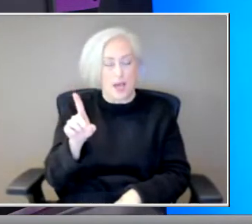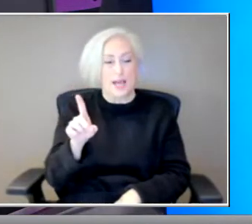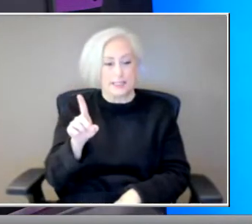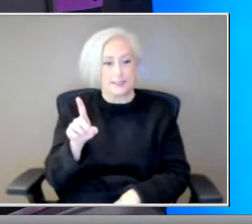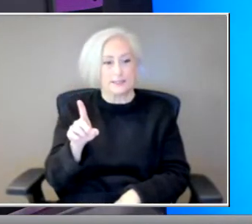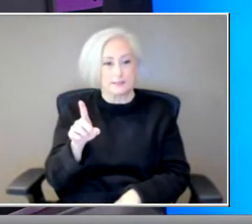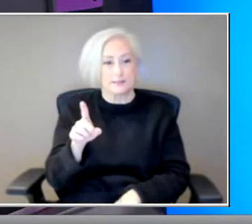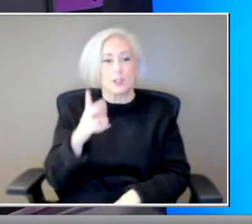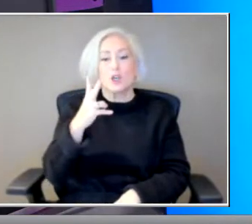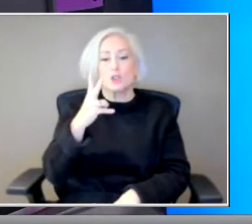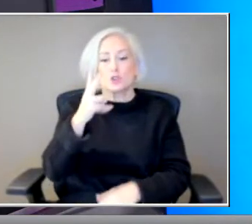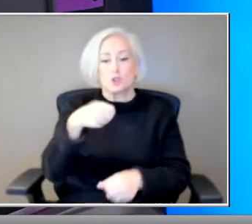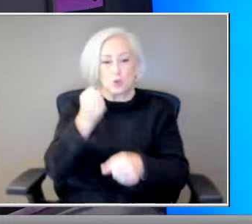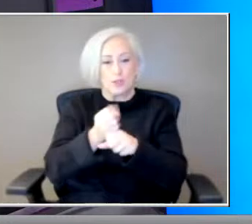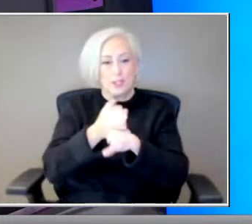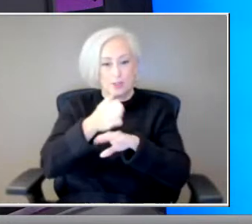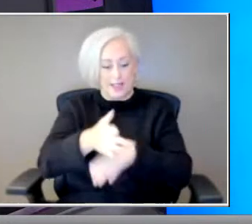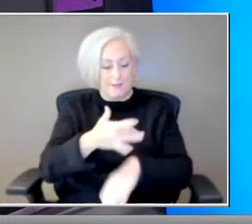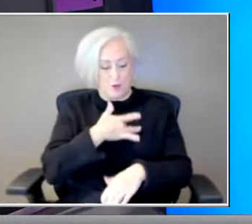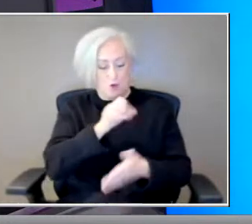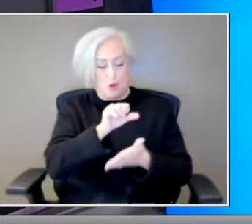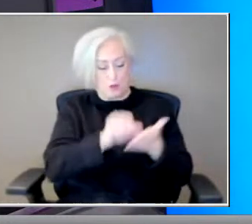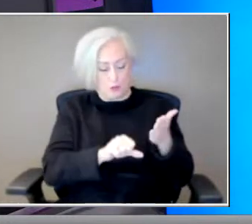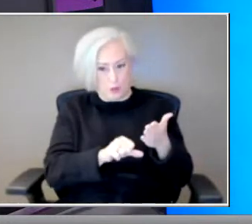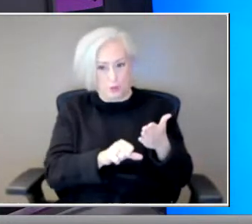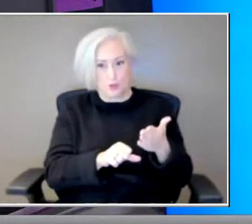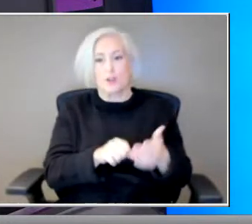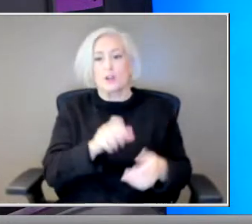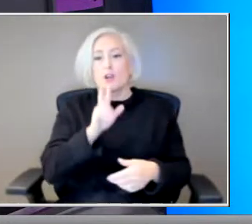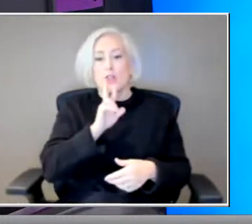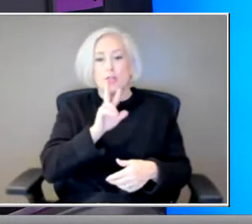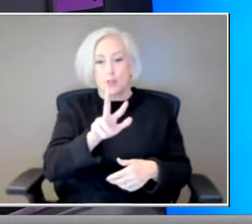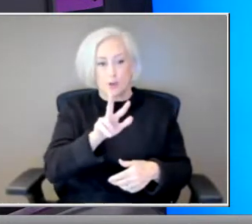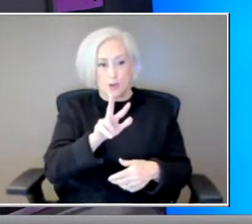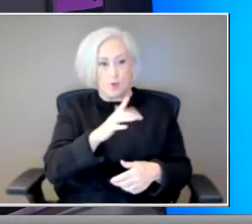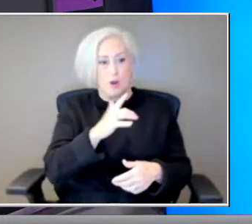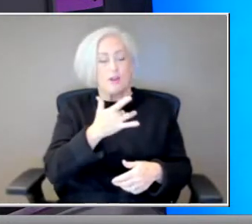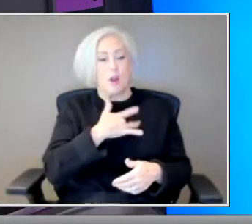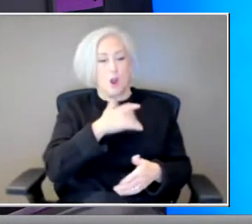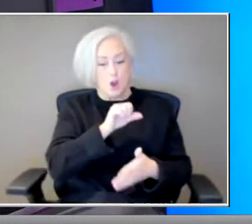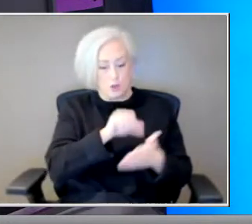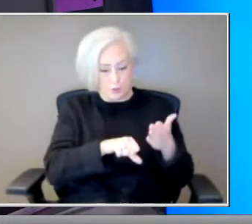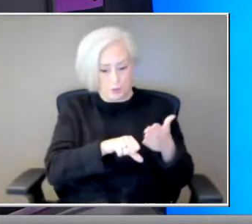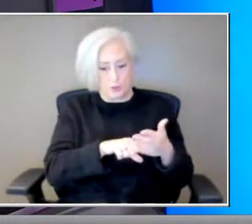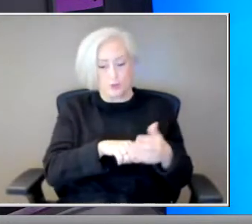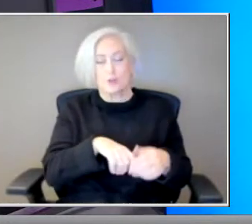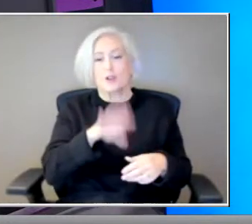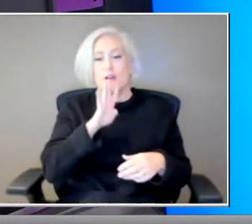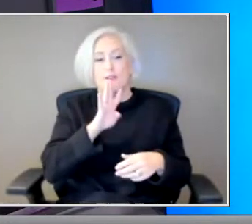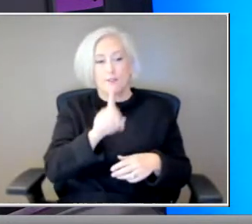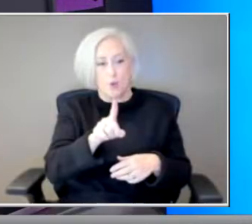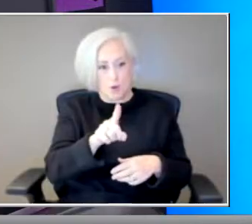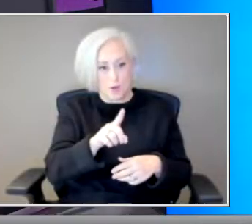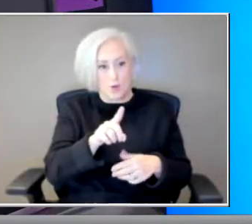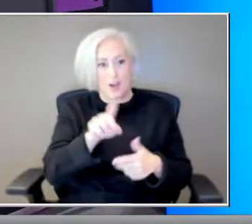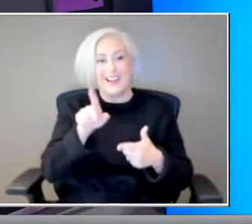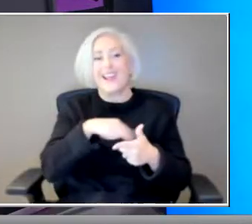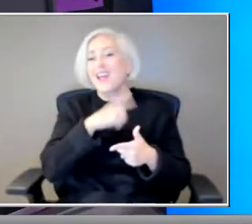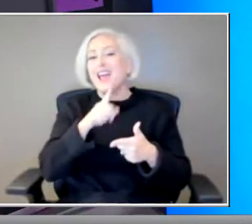heart surgery. 31 was your first, 41 was your second. You thought you were out of the woods, and then. Well, I didn't think that, but I